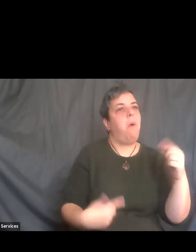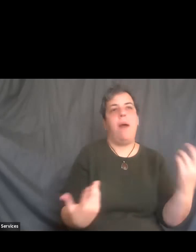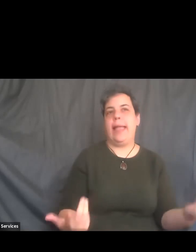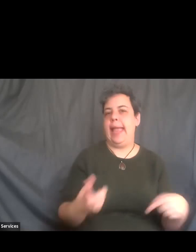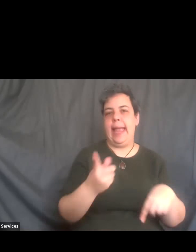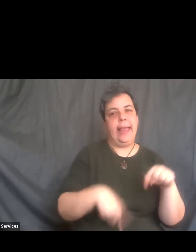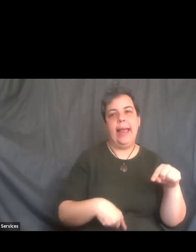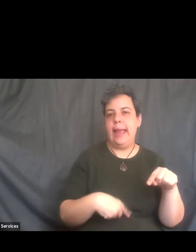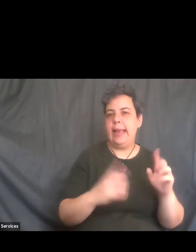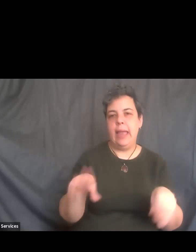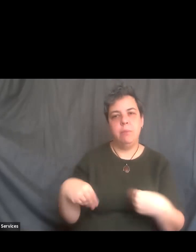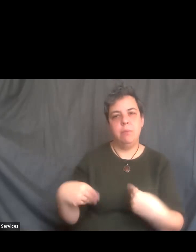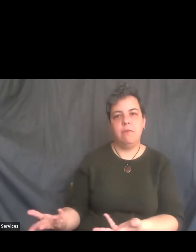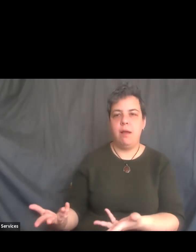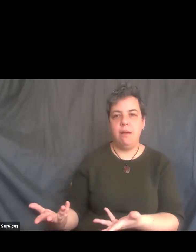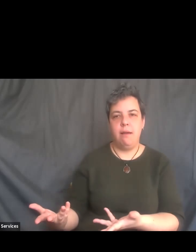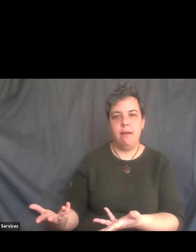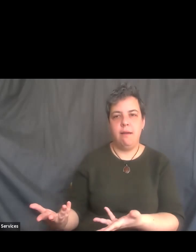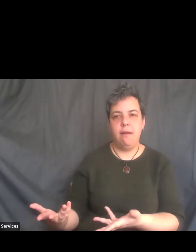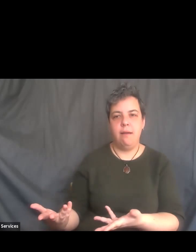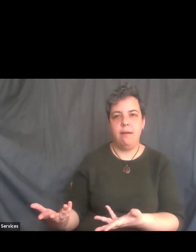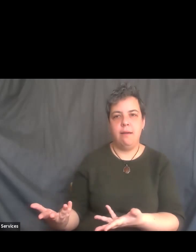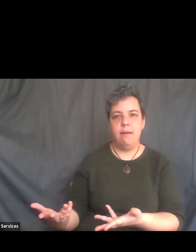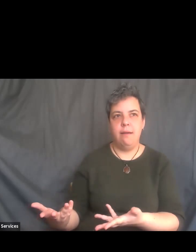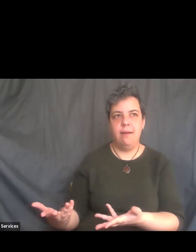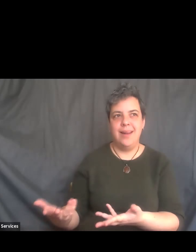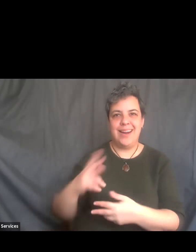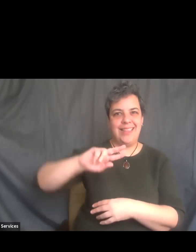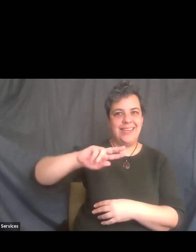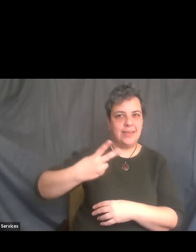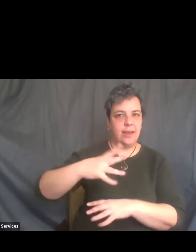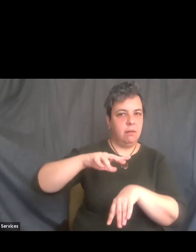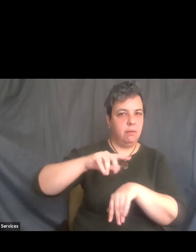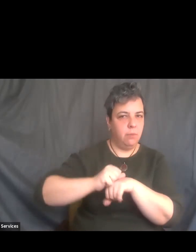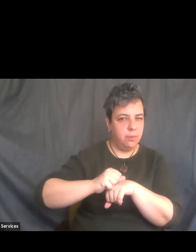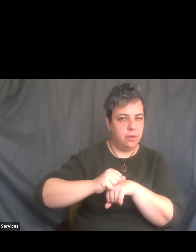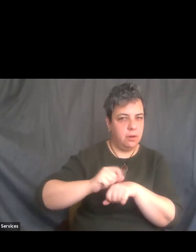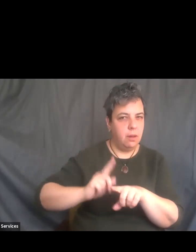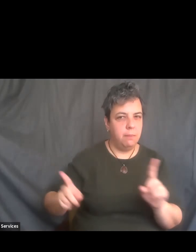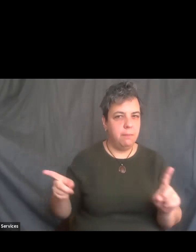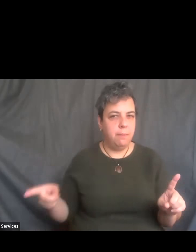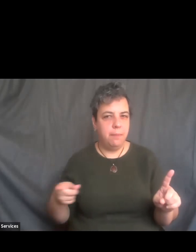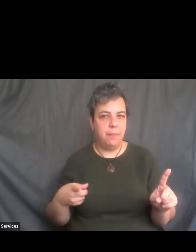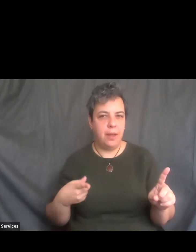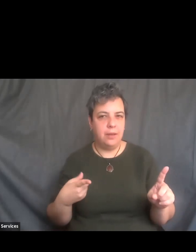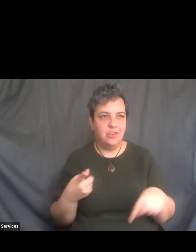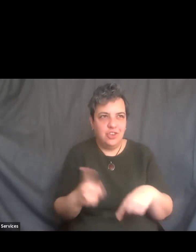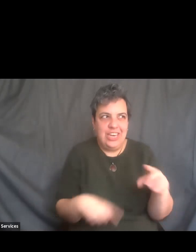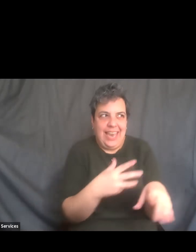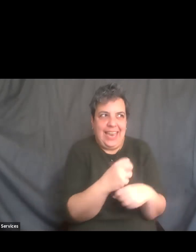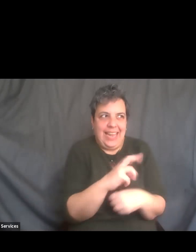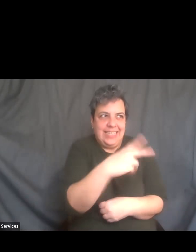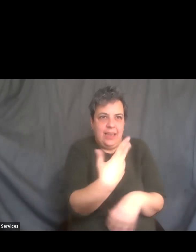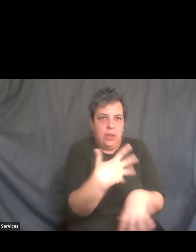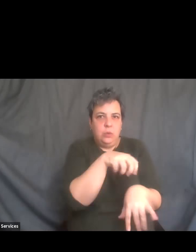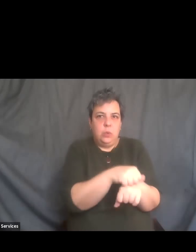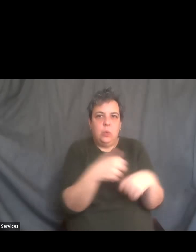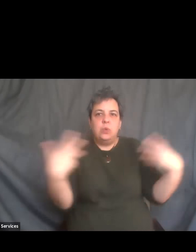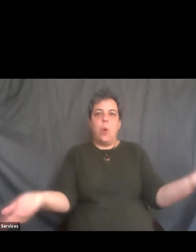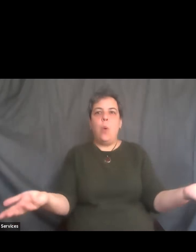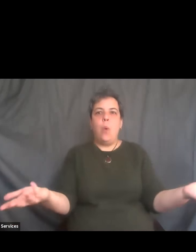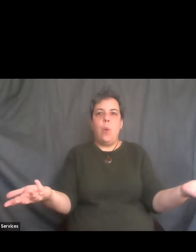this pharmacy, rather than throw it out, gave it to some people, but they might as well have thrown it out if she can't get a second dose. So what can you do for her?